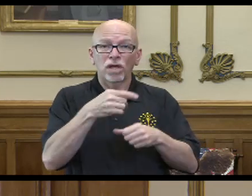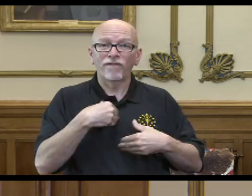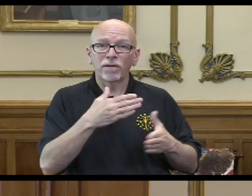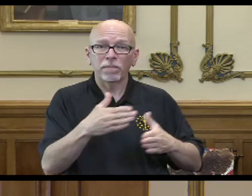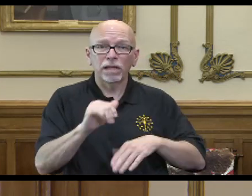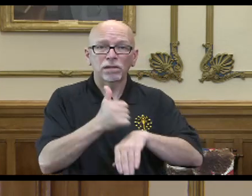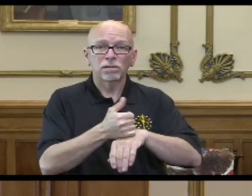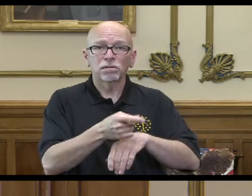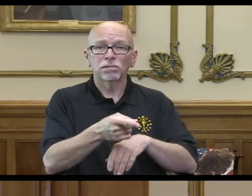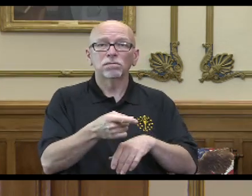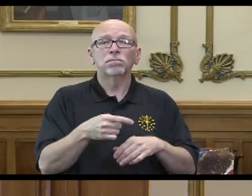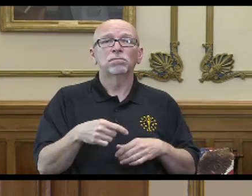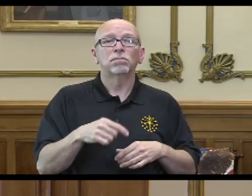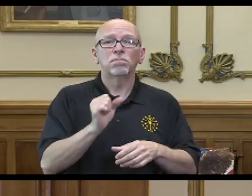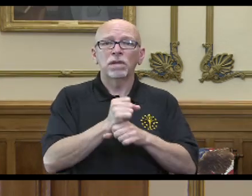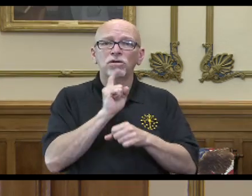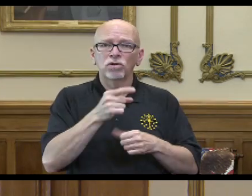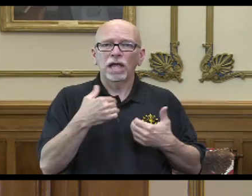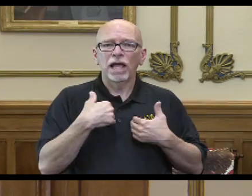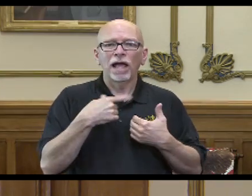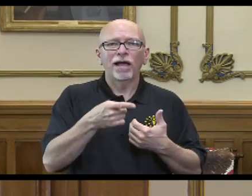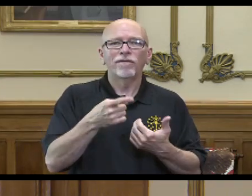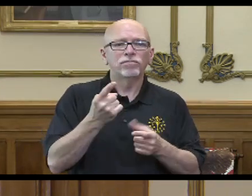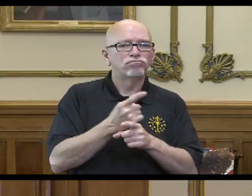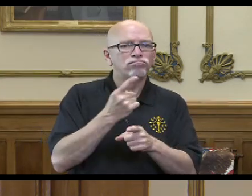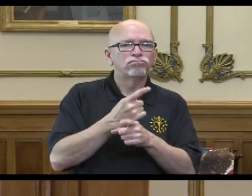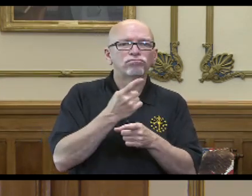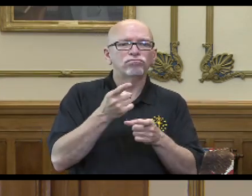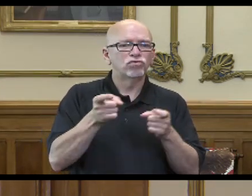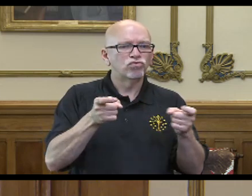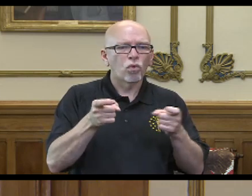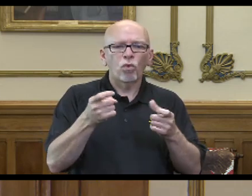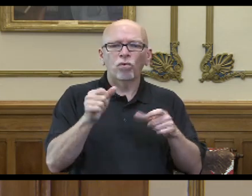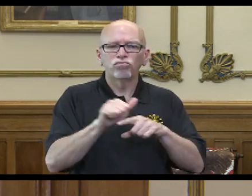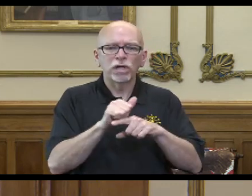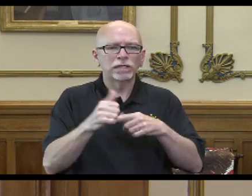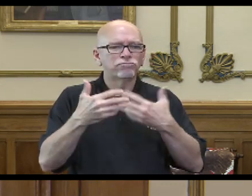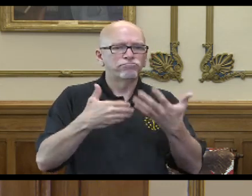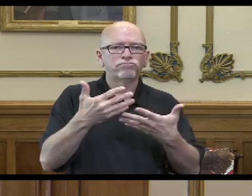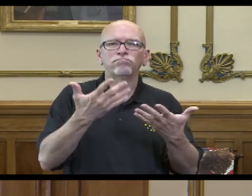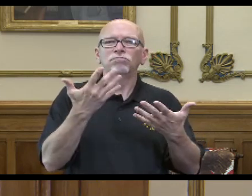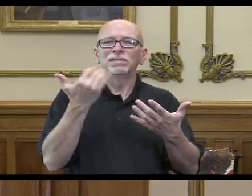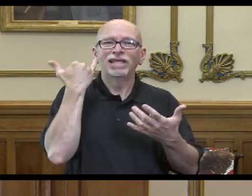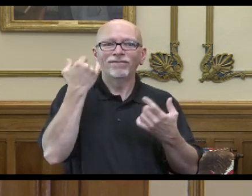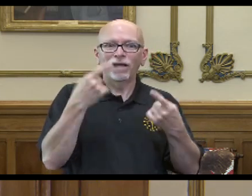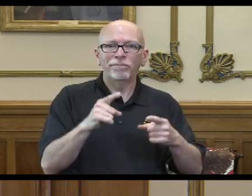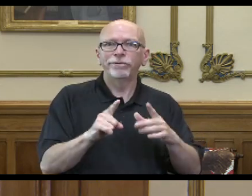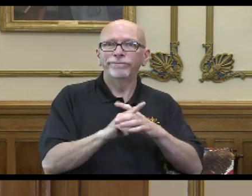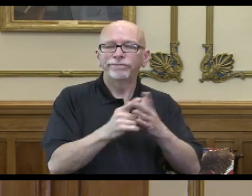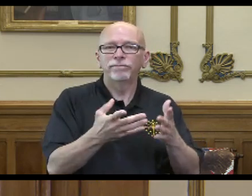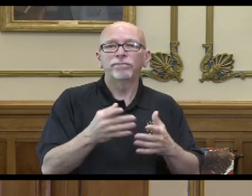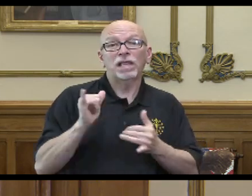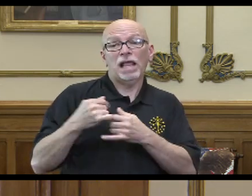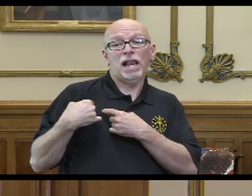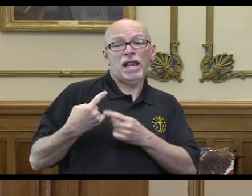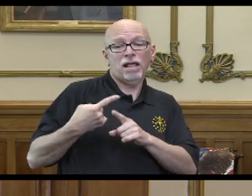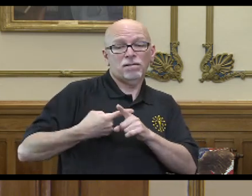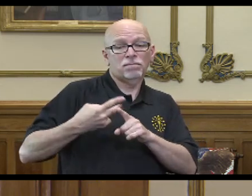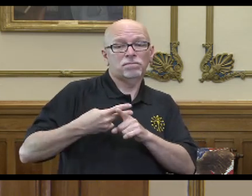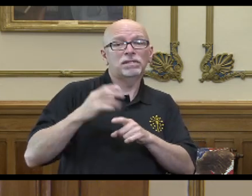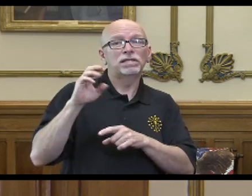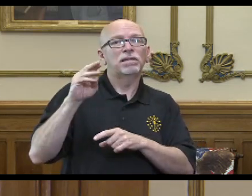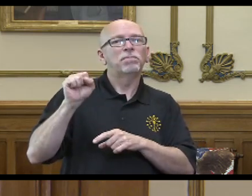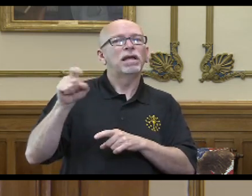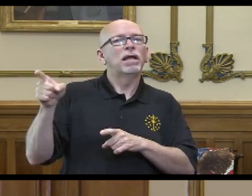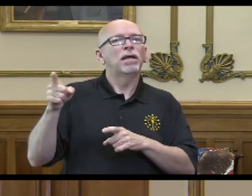plans in place, made sure they had appropriate infection control practices as well. It's only been in the last several months that CMS